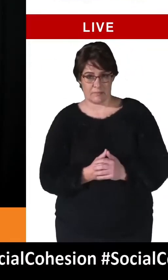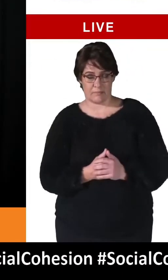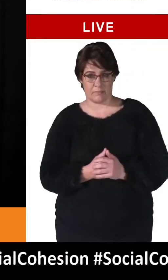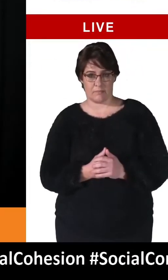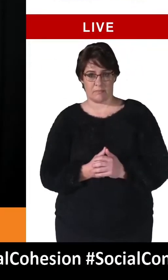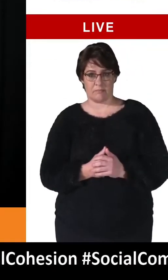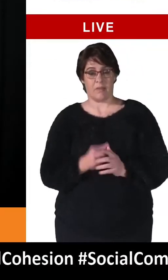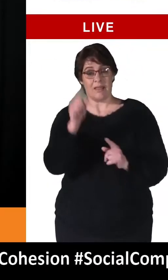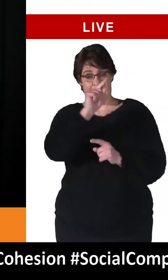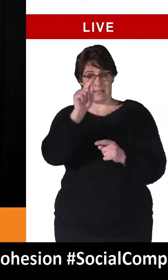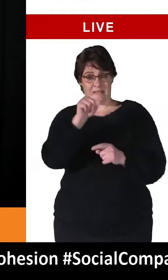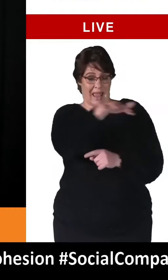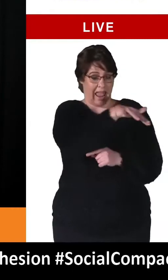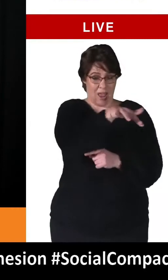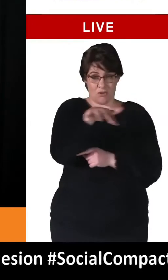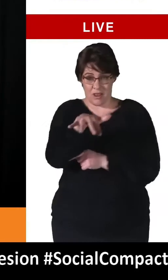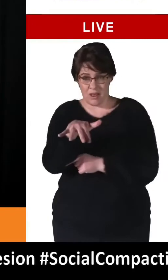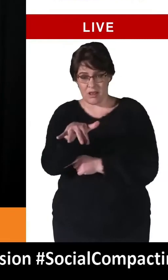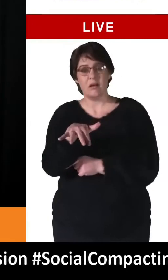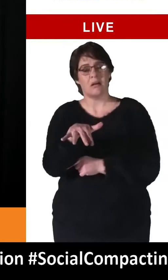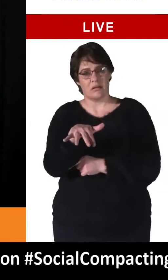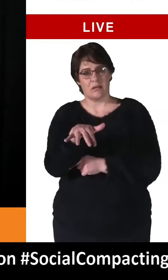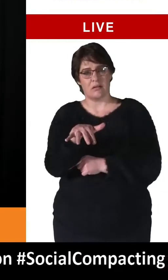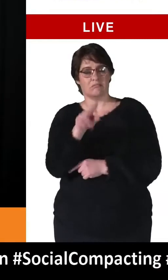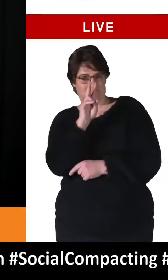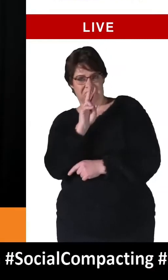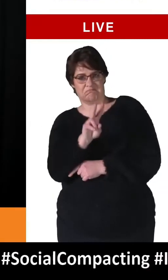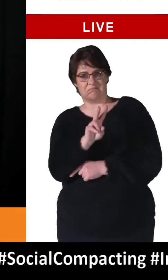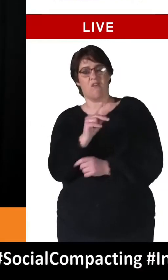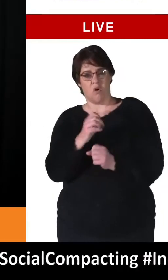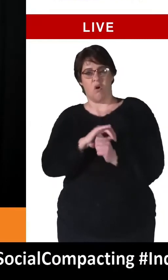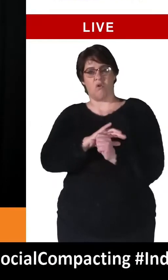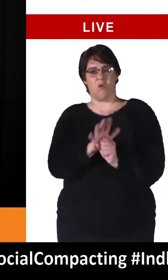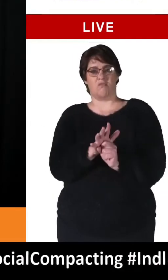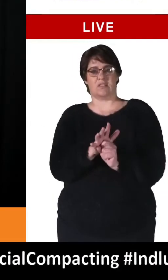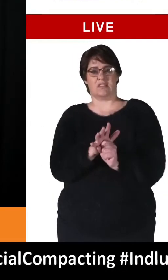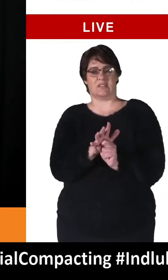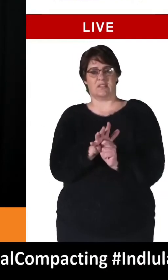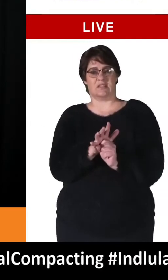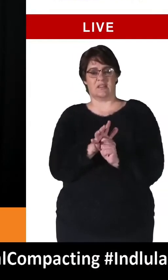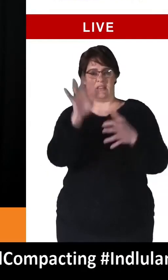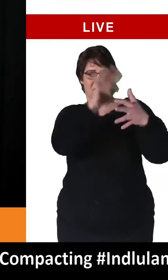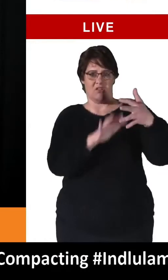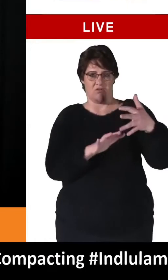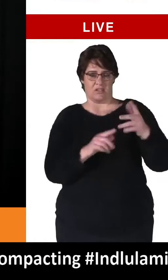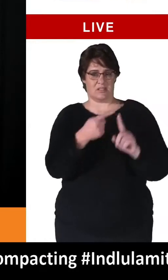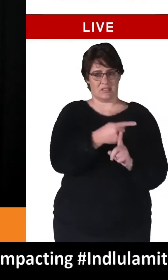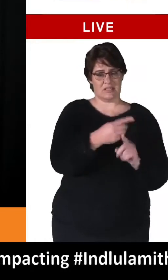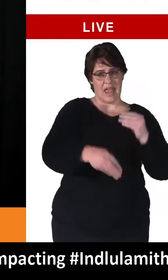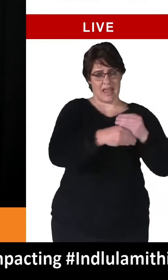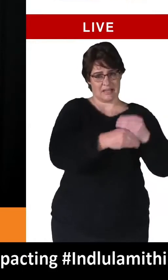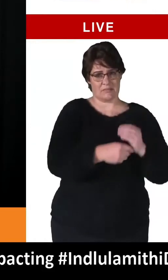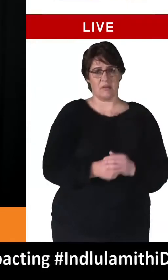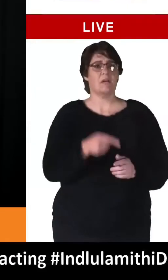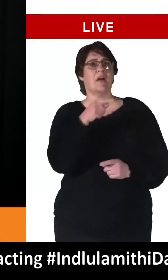These scenarios are displayed before you there for the COVID-19 scenarios. They